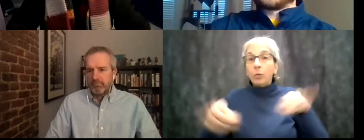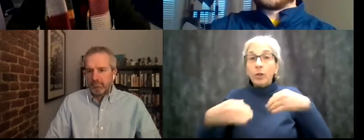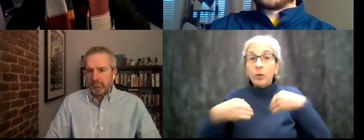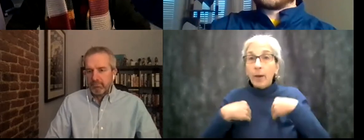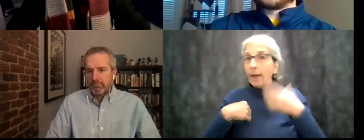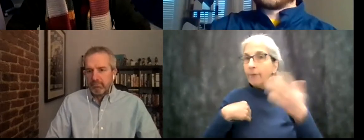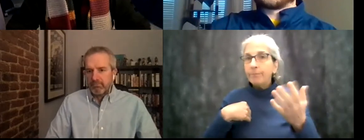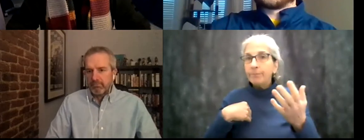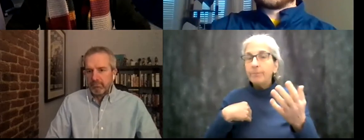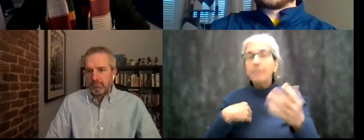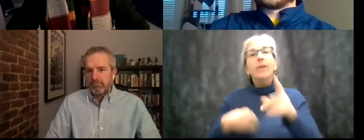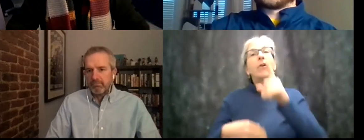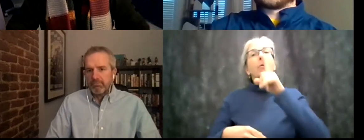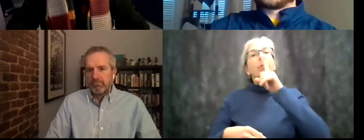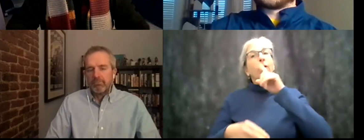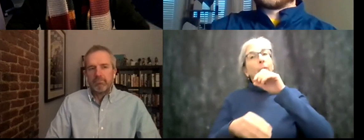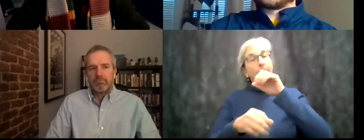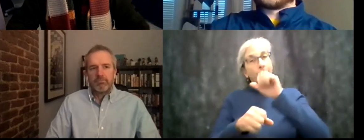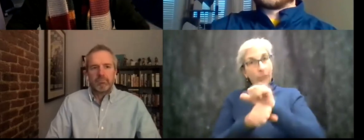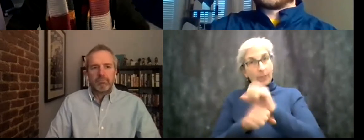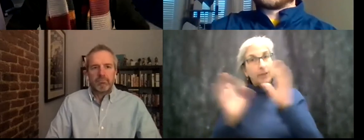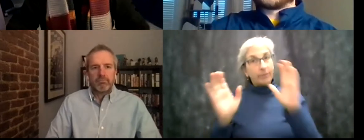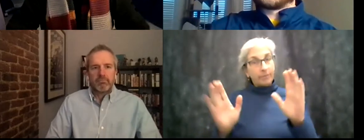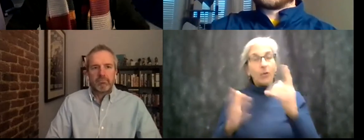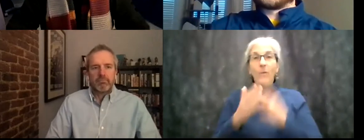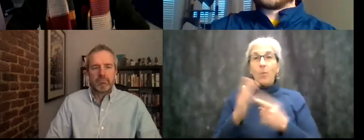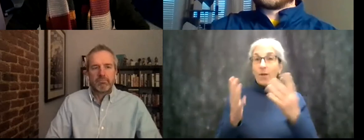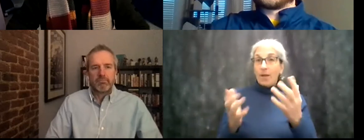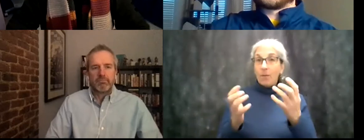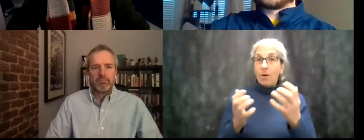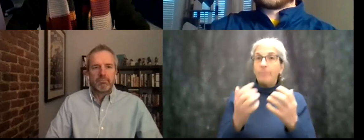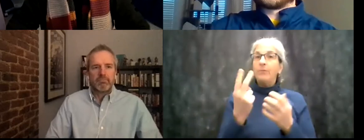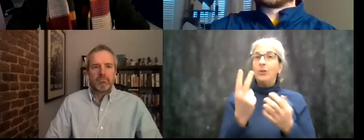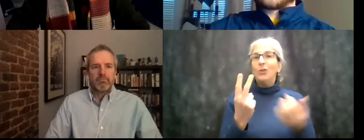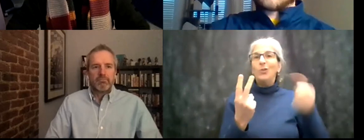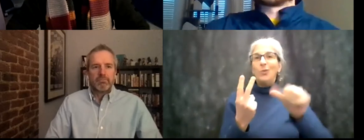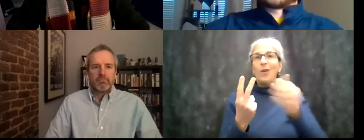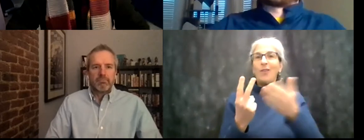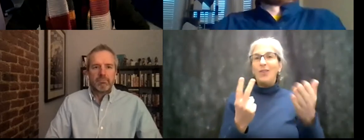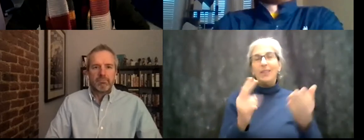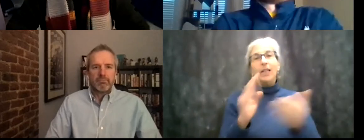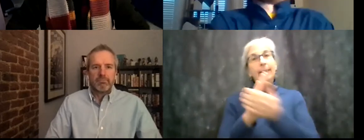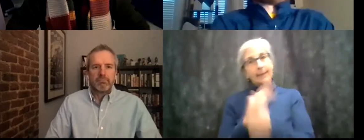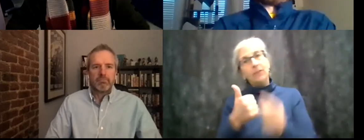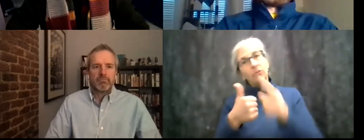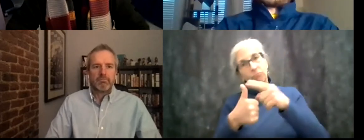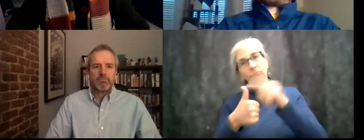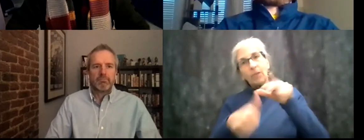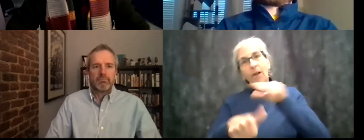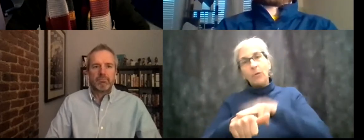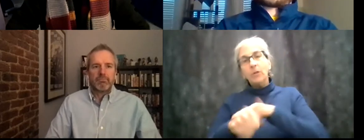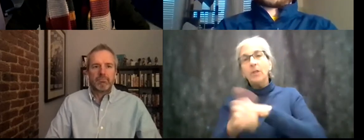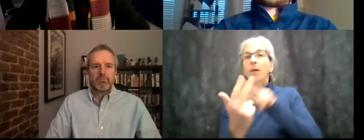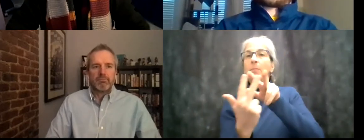But ultimately, they're going to look for two other things. One, what